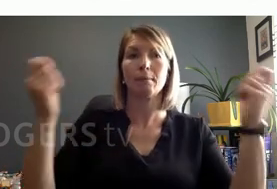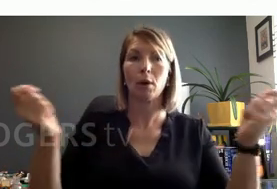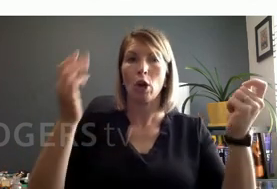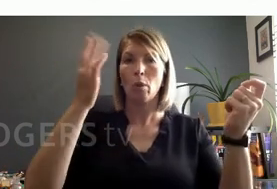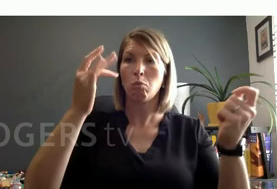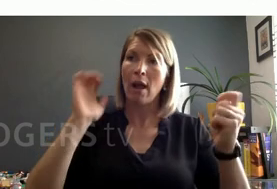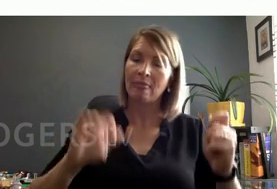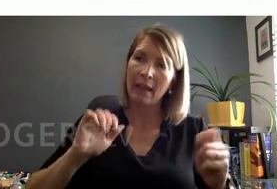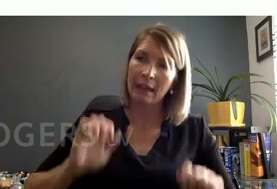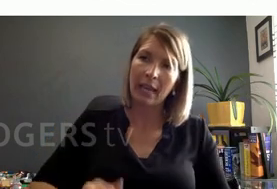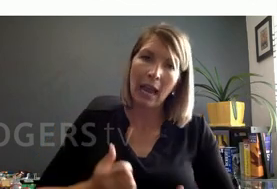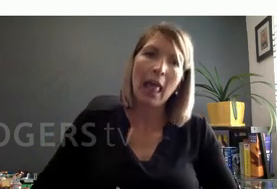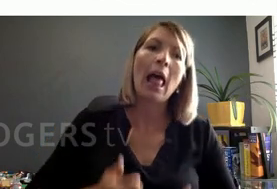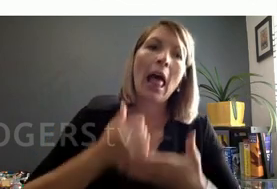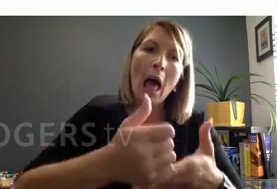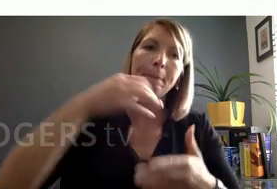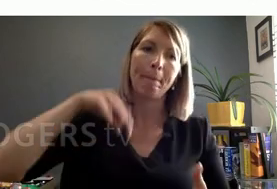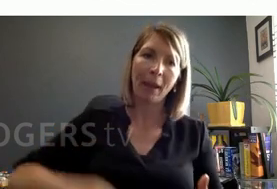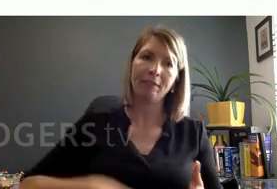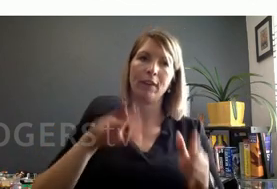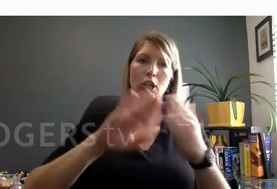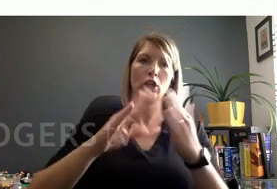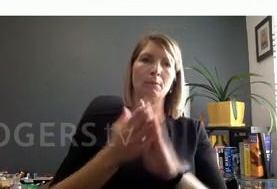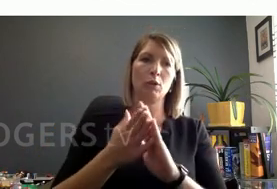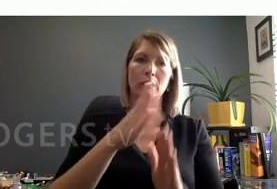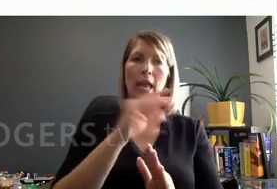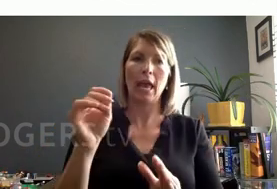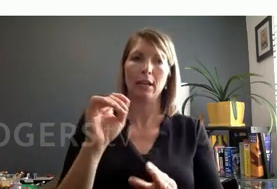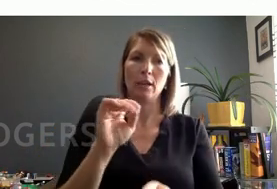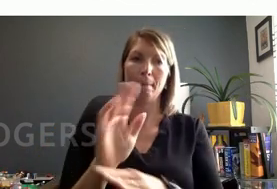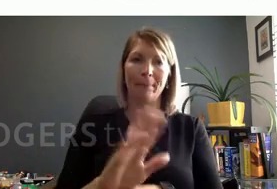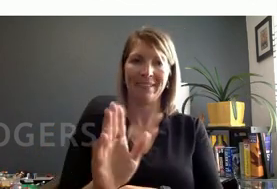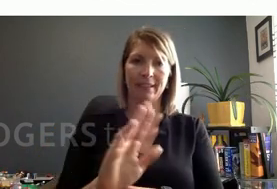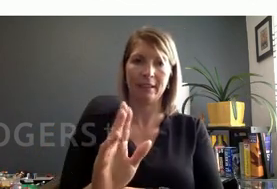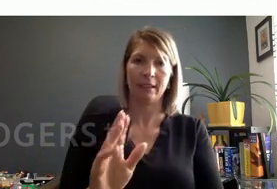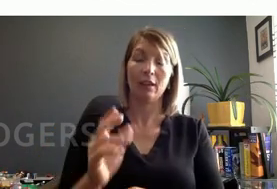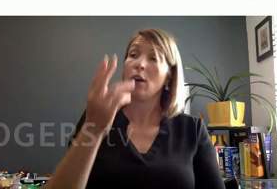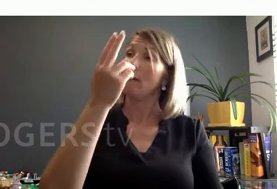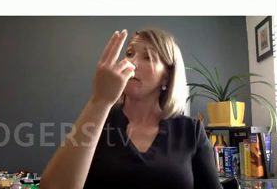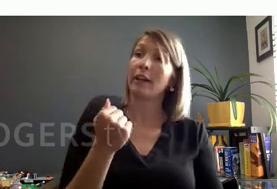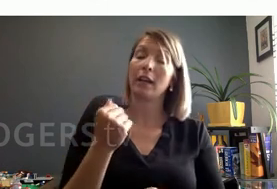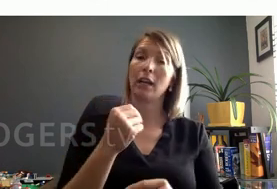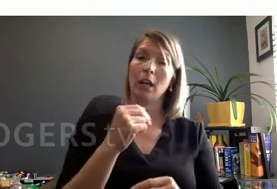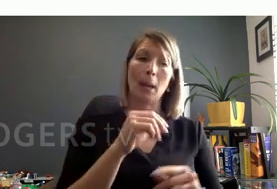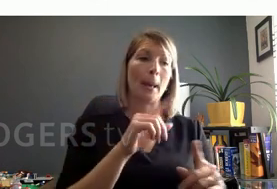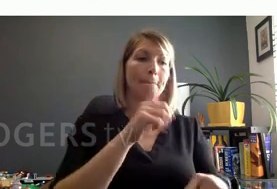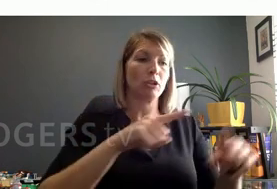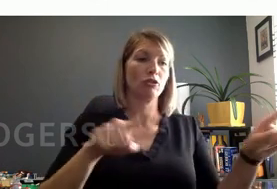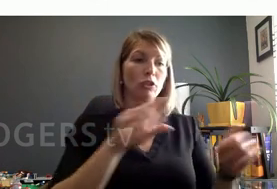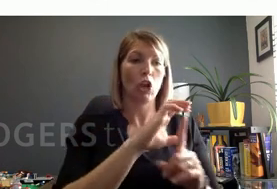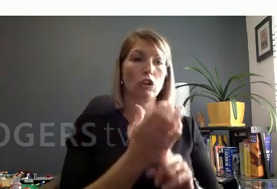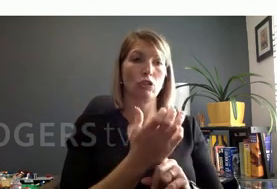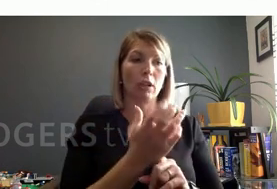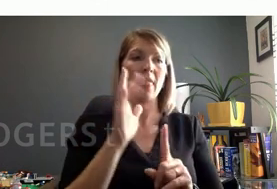organizational objective, right? So multiculturalism is actually becoming a national symbol,